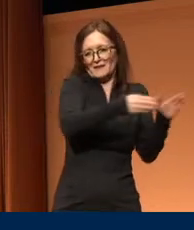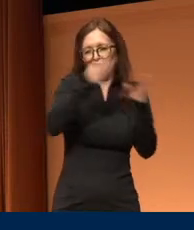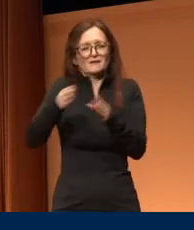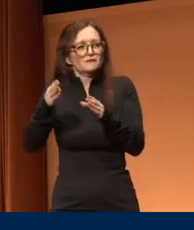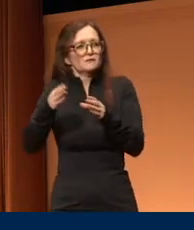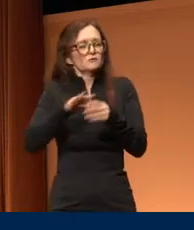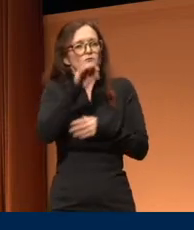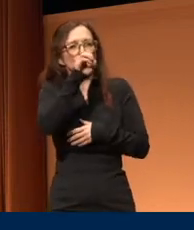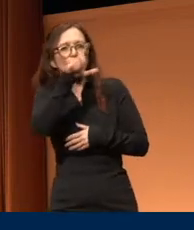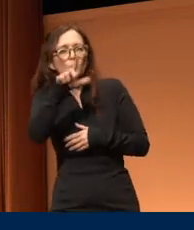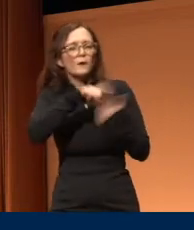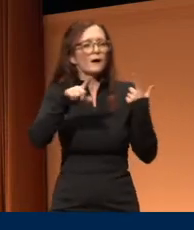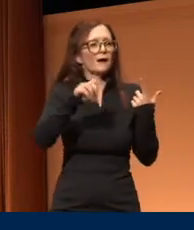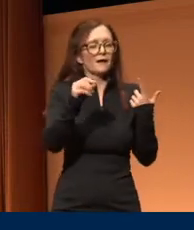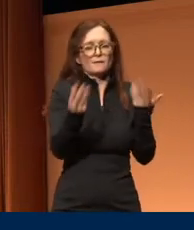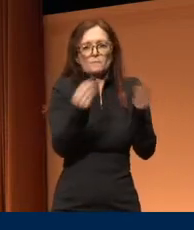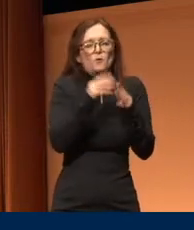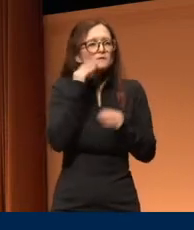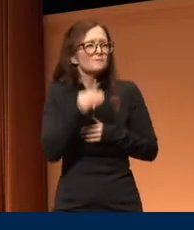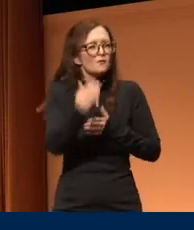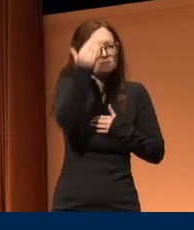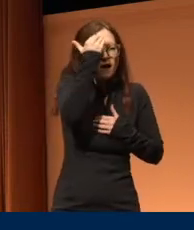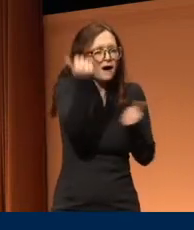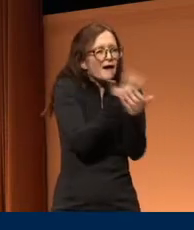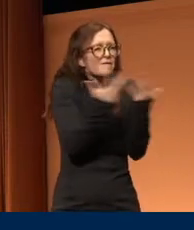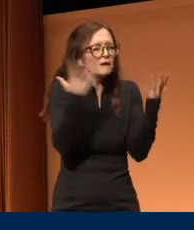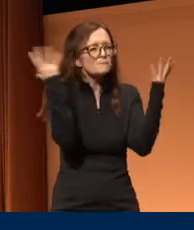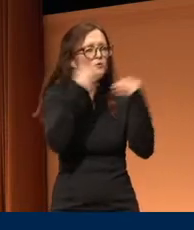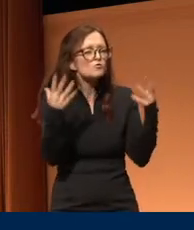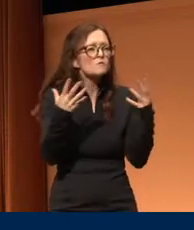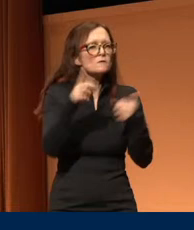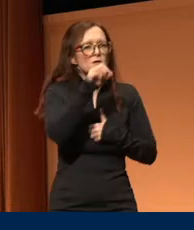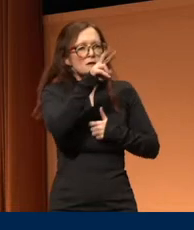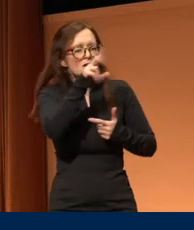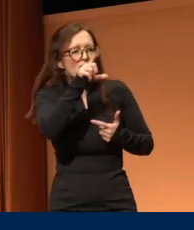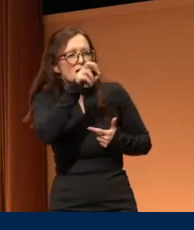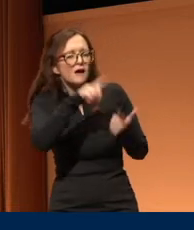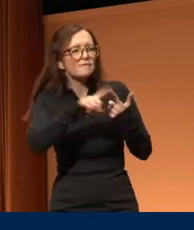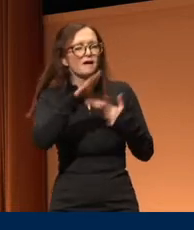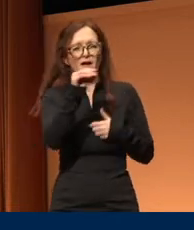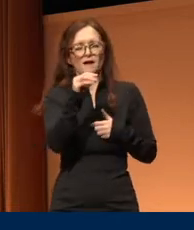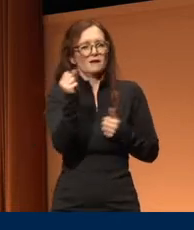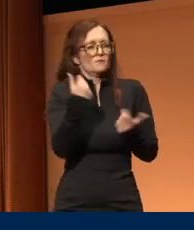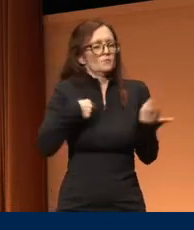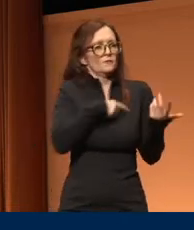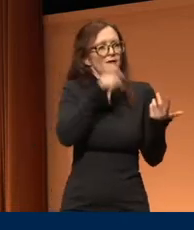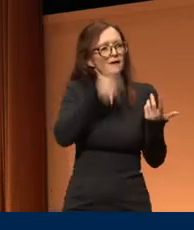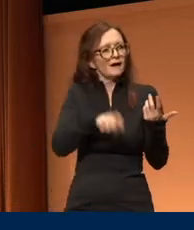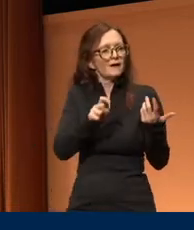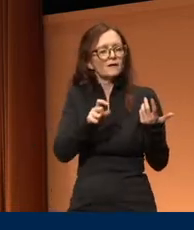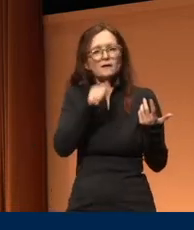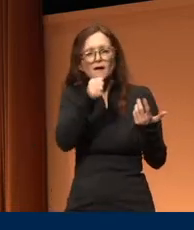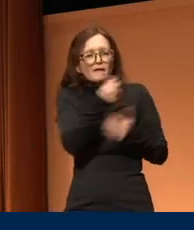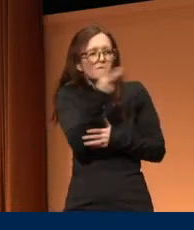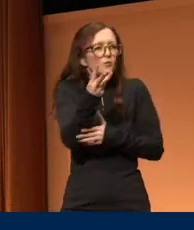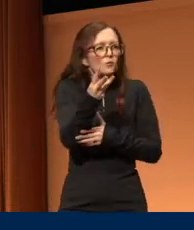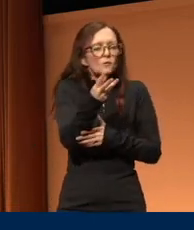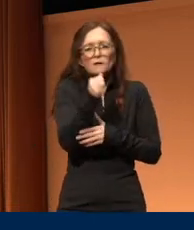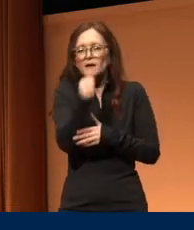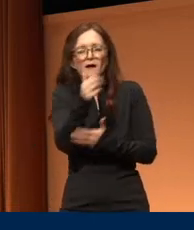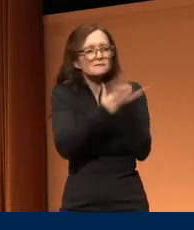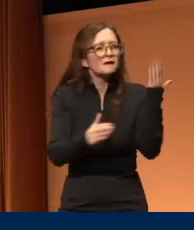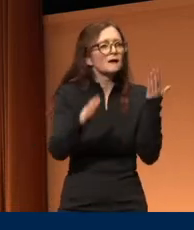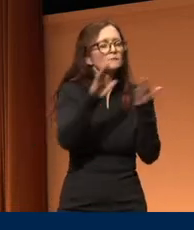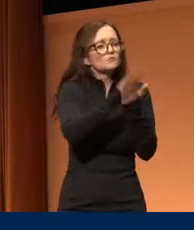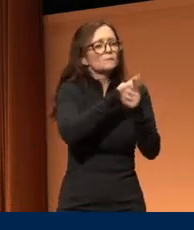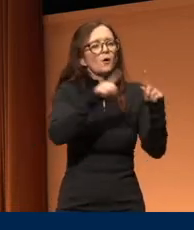this mighty reservoir of experience, knowledge, beauty, love, and deed We must appeal not to the few, not to some souls,